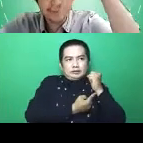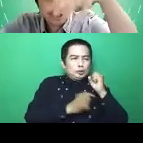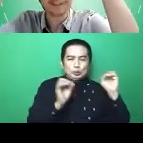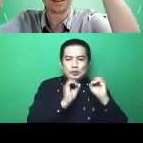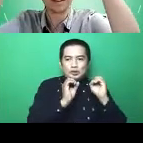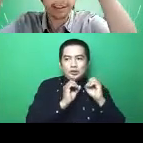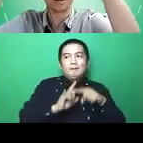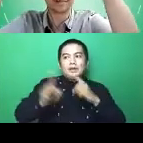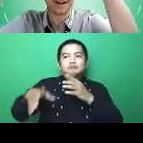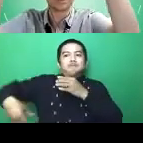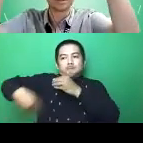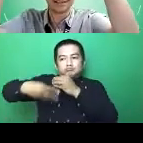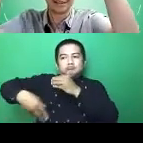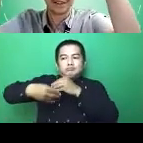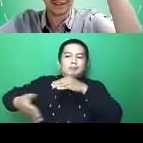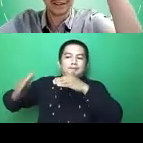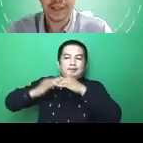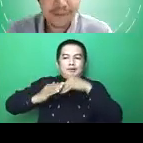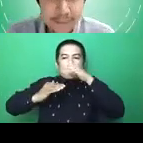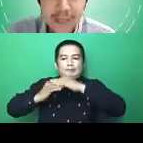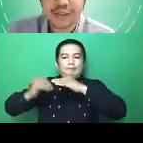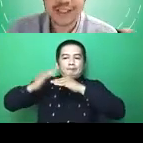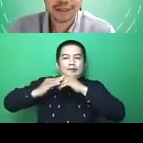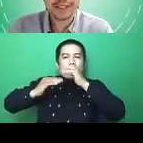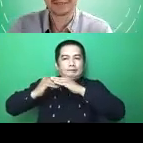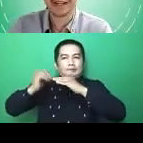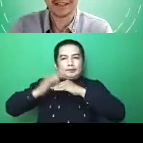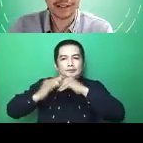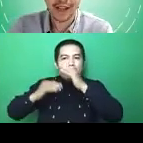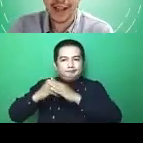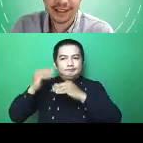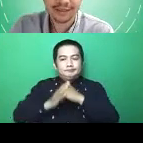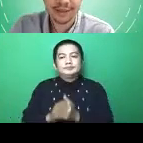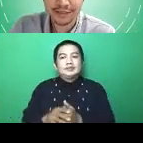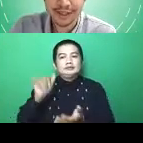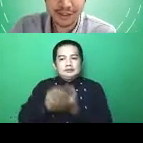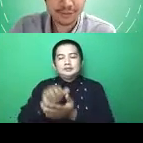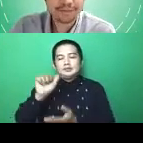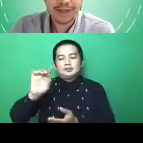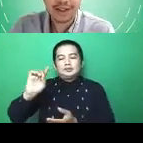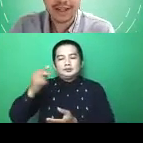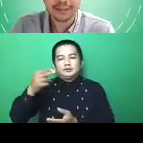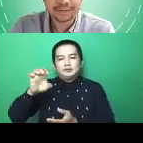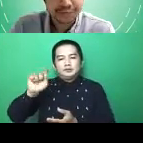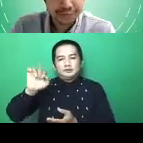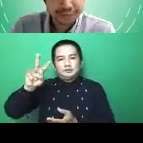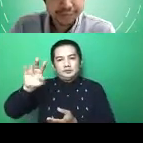adding material layer by layer, okay? So that's what makes up additive manufacturing.